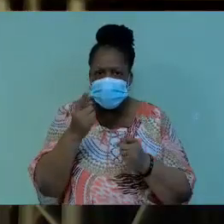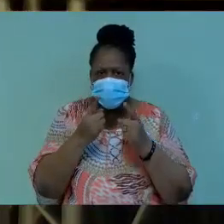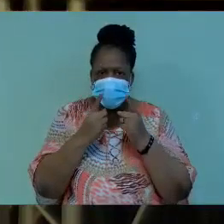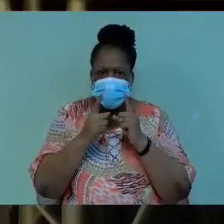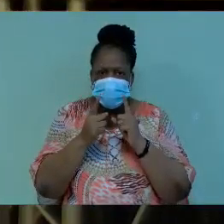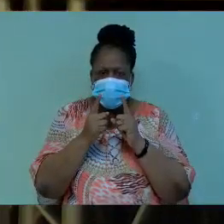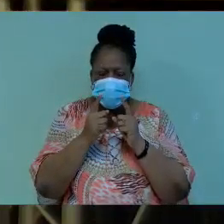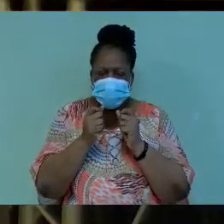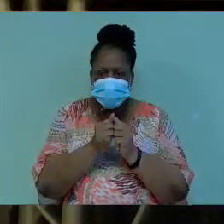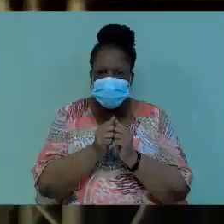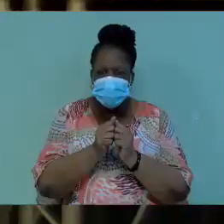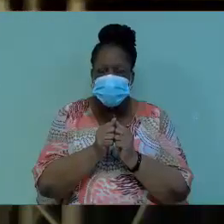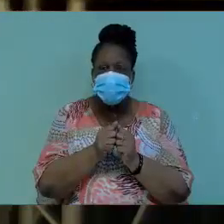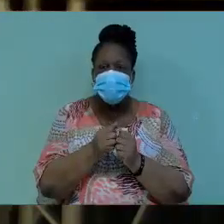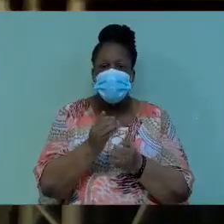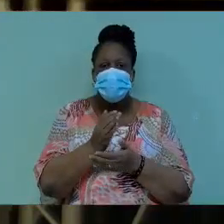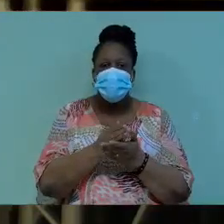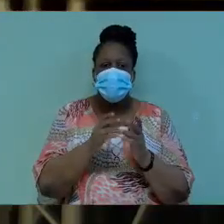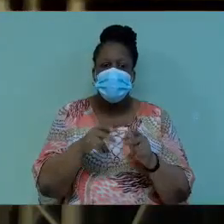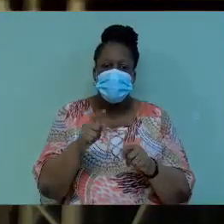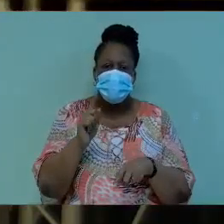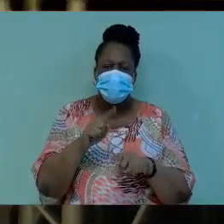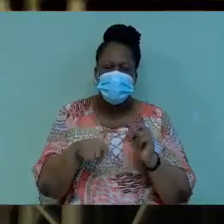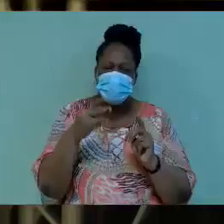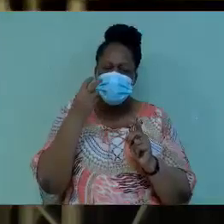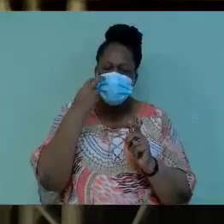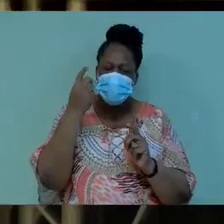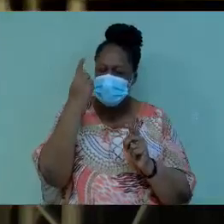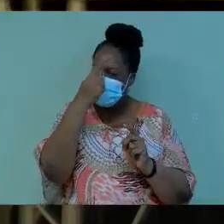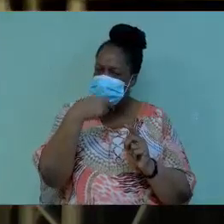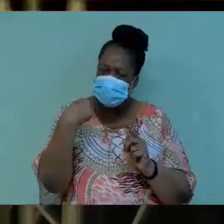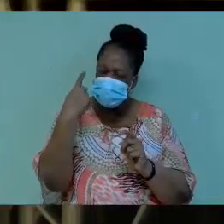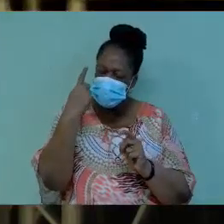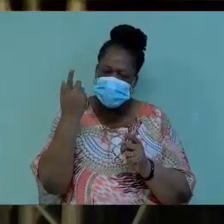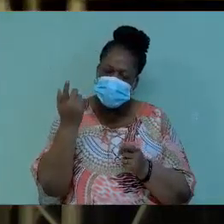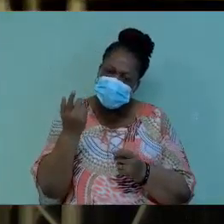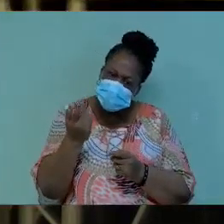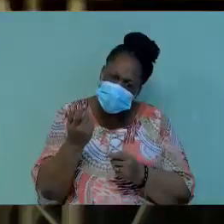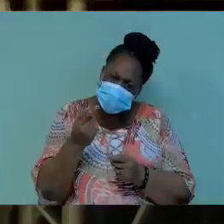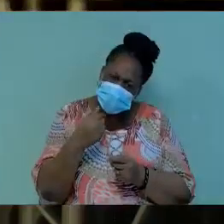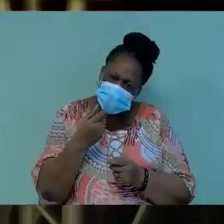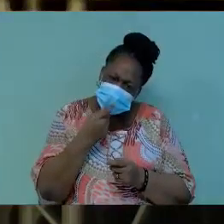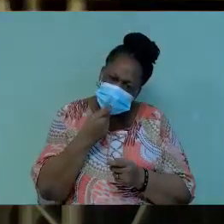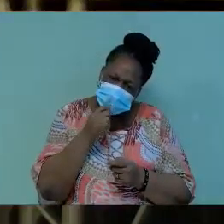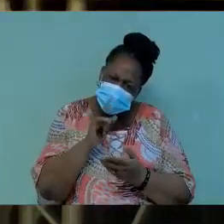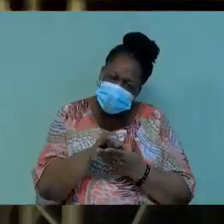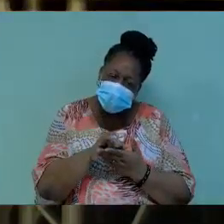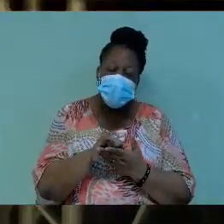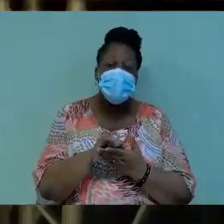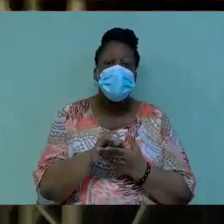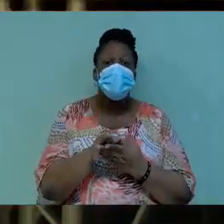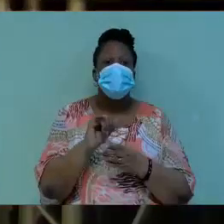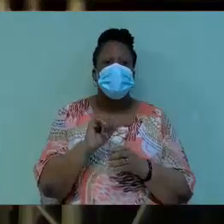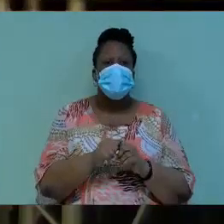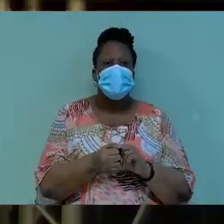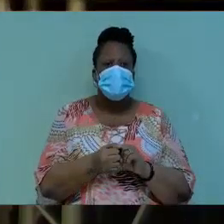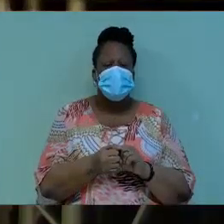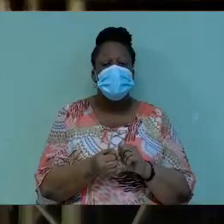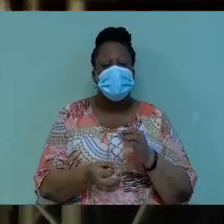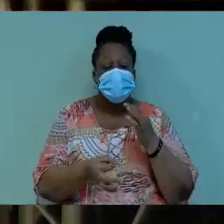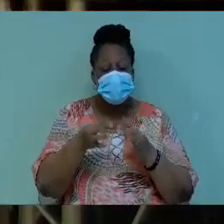with or doing business with early in the interaction. Have the person remove